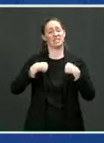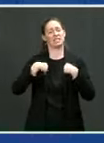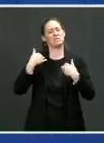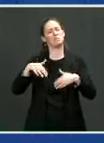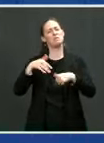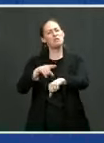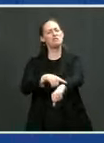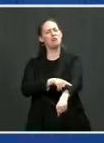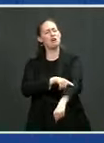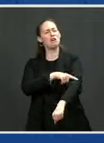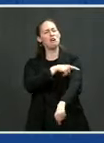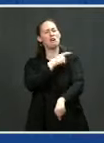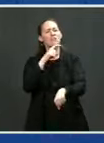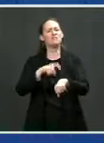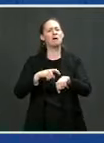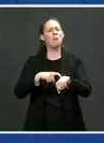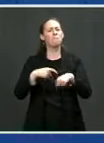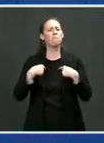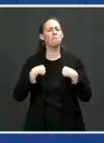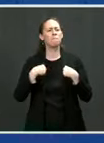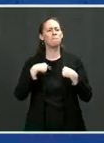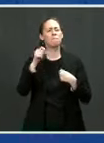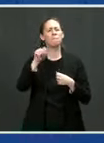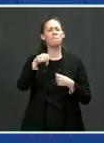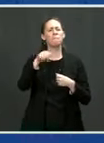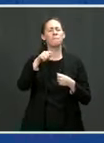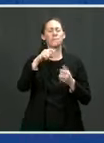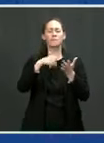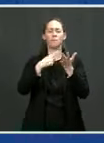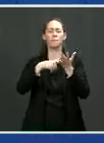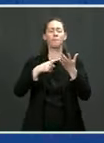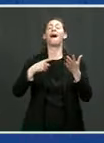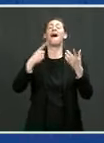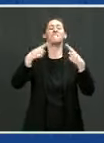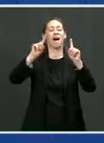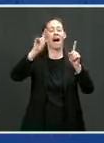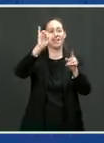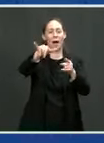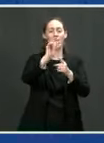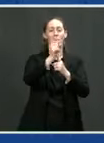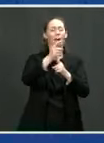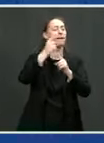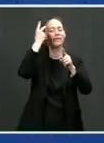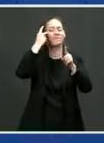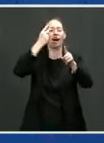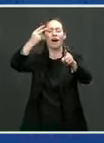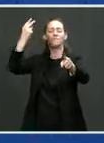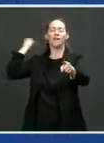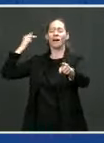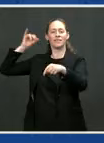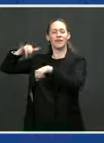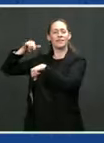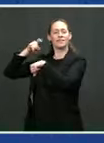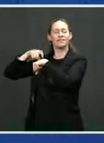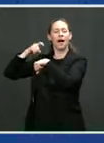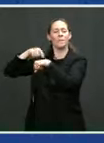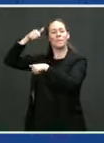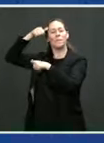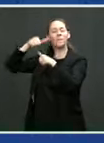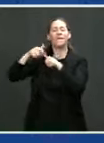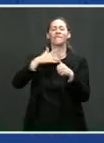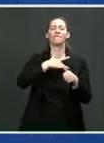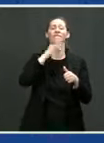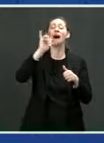it's going to feel like at that moment, that memory, it's going to feel like you got the phone call just that moment ago.